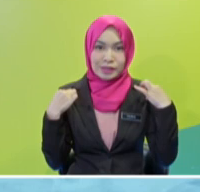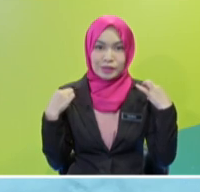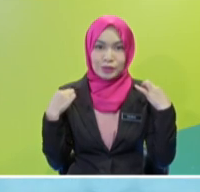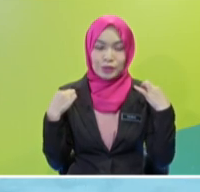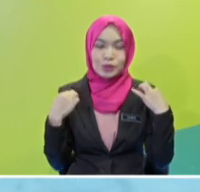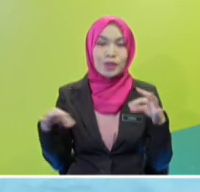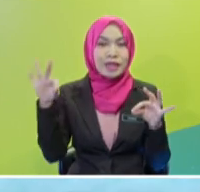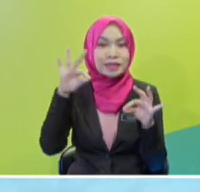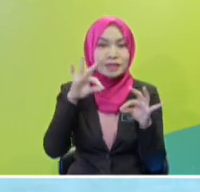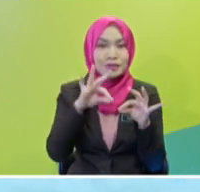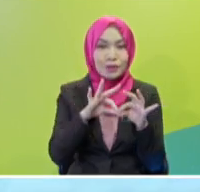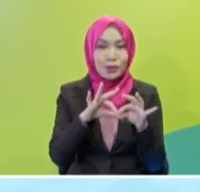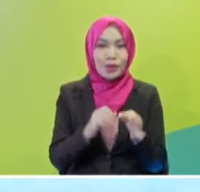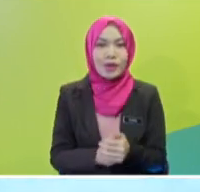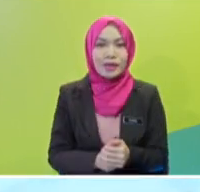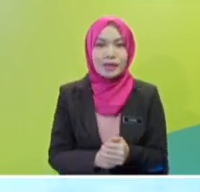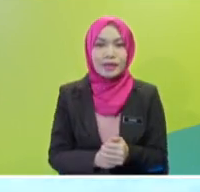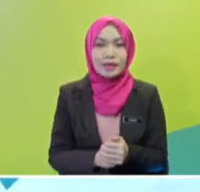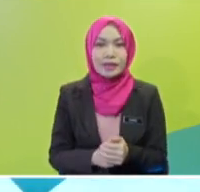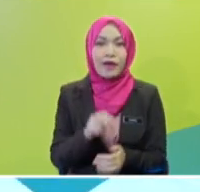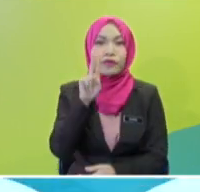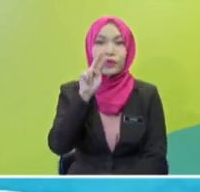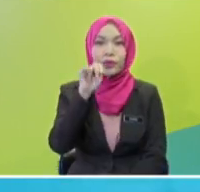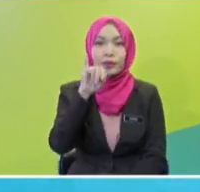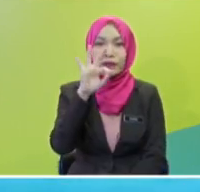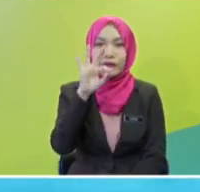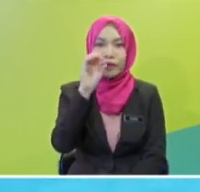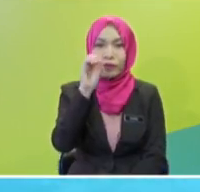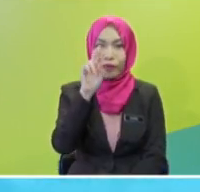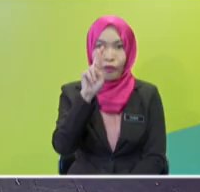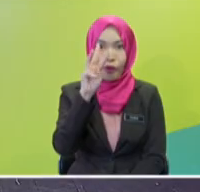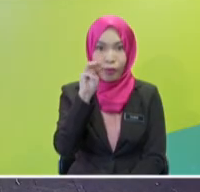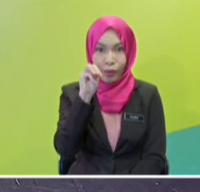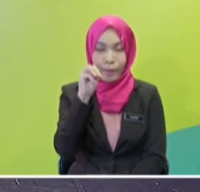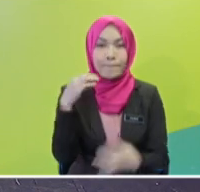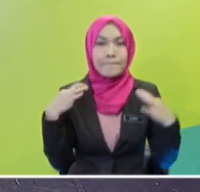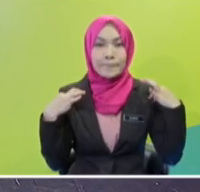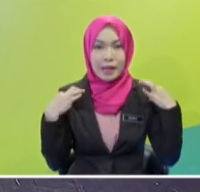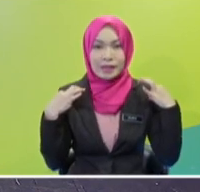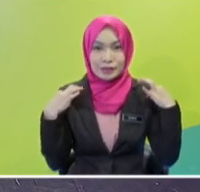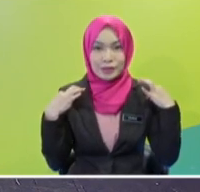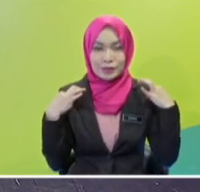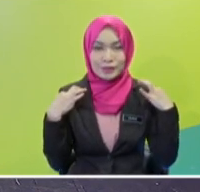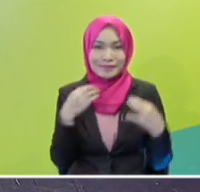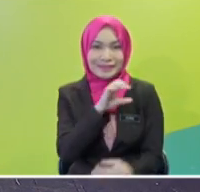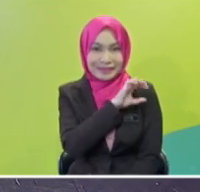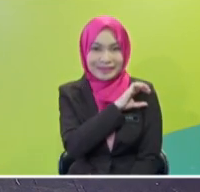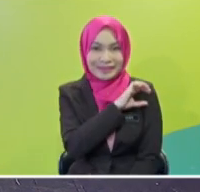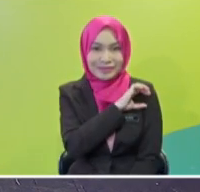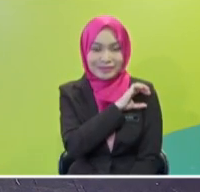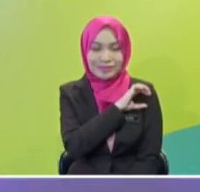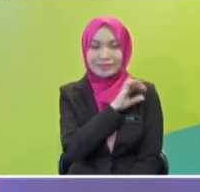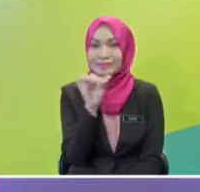and chefs. Ah. They have their own uniforms. Ah, just like the policemen as well. Yes, the policemen as well. Yeah.